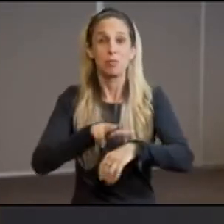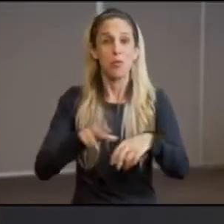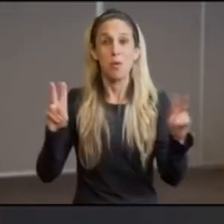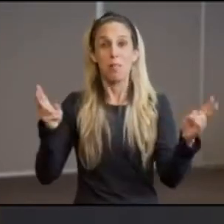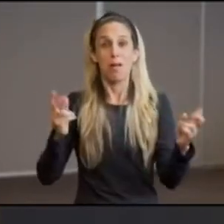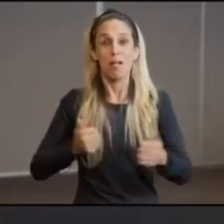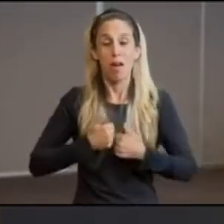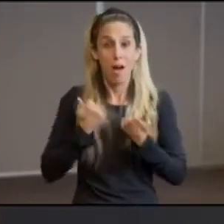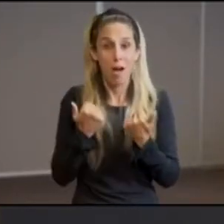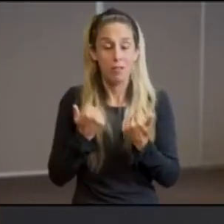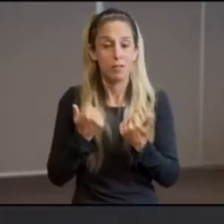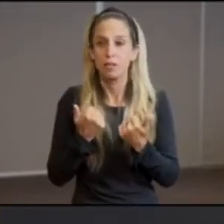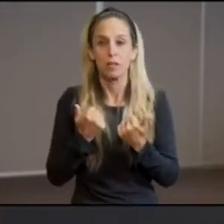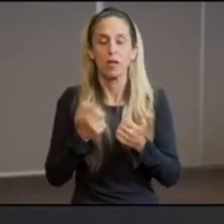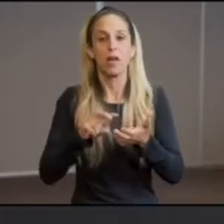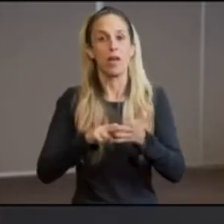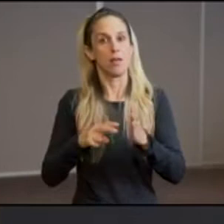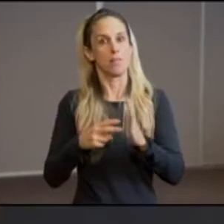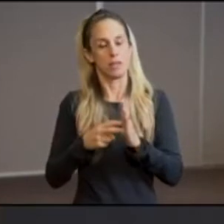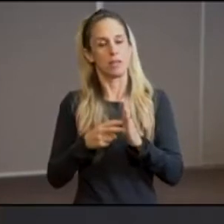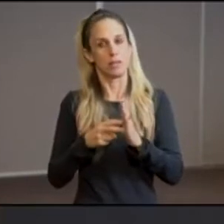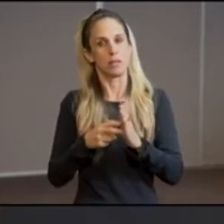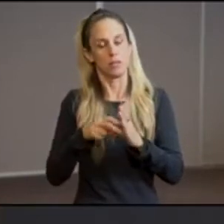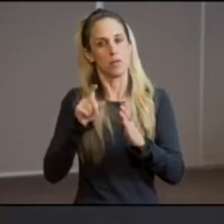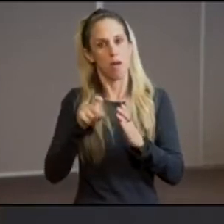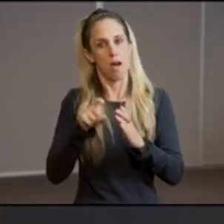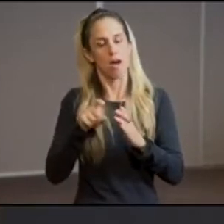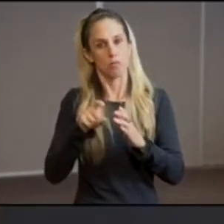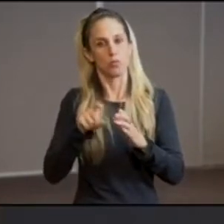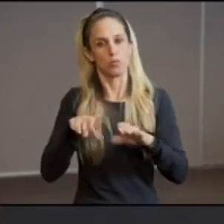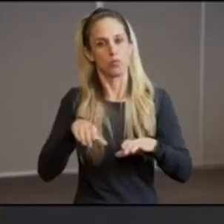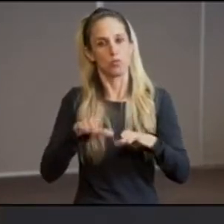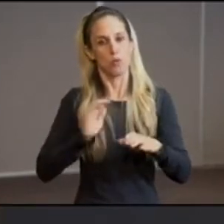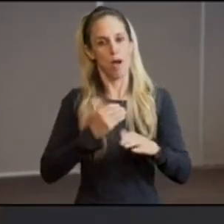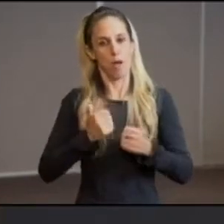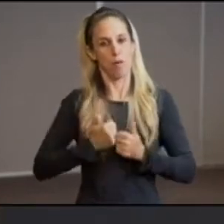means is we need to do